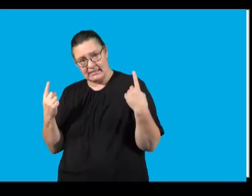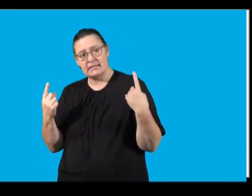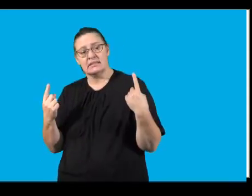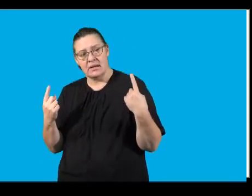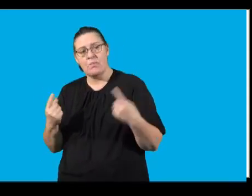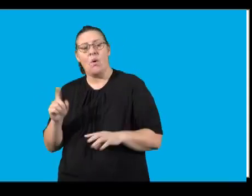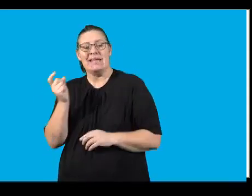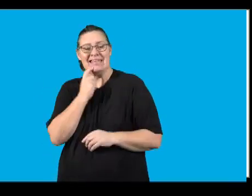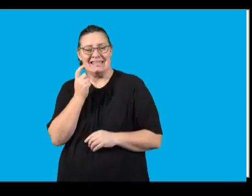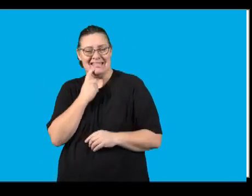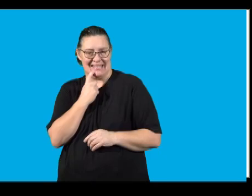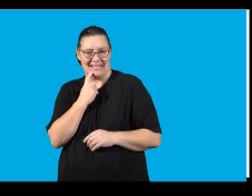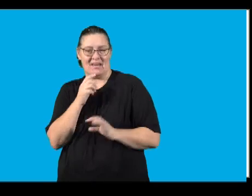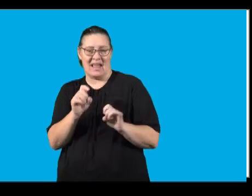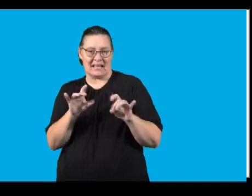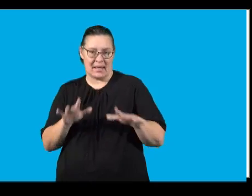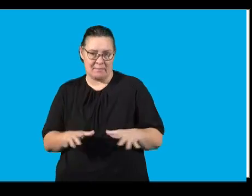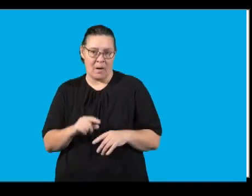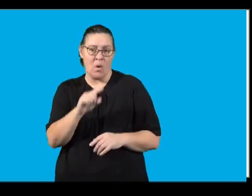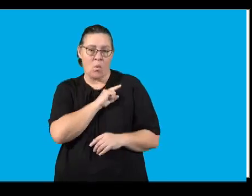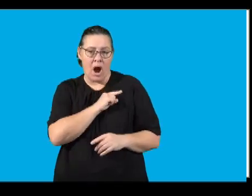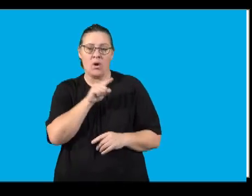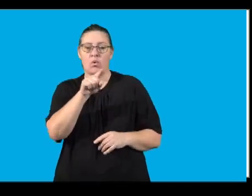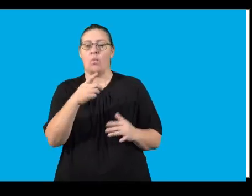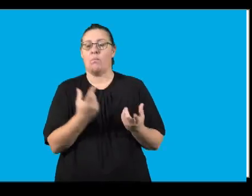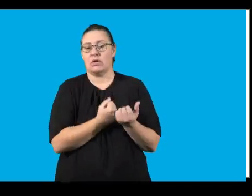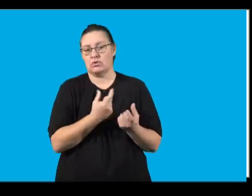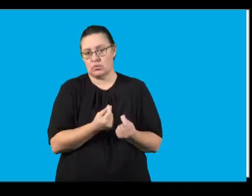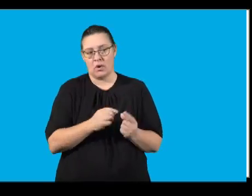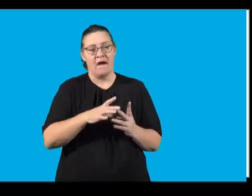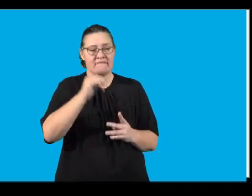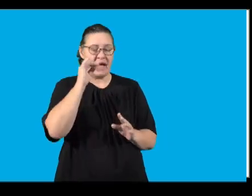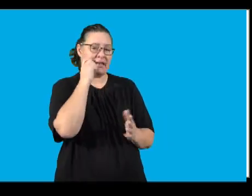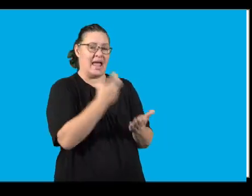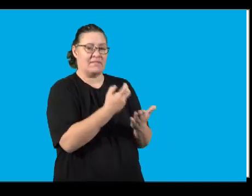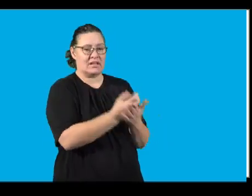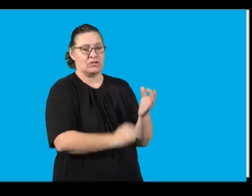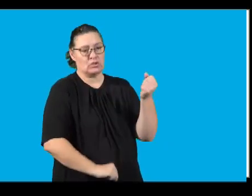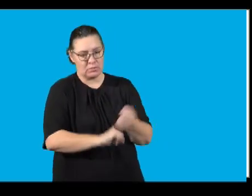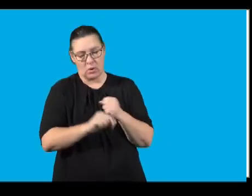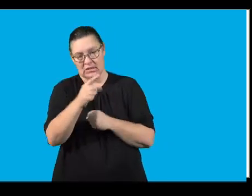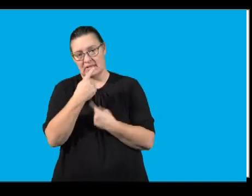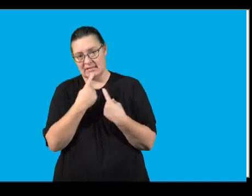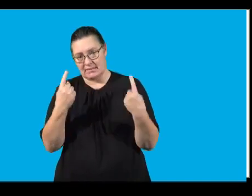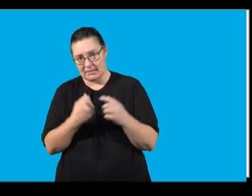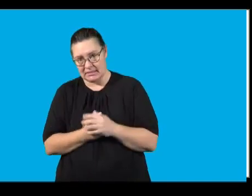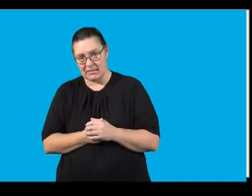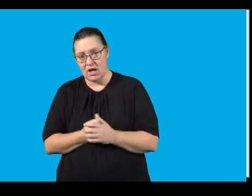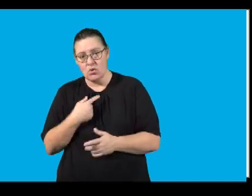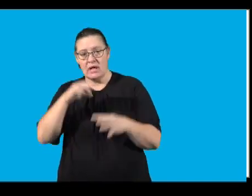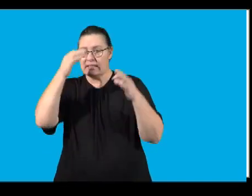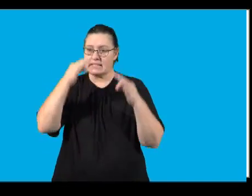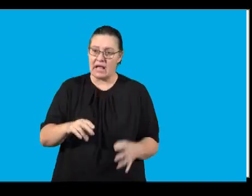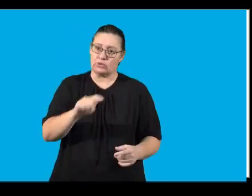makes it easier for you in the exams, because all you have to do now is find evidence to support the statement. You don't have